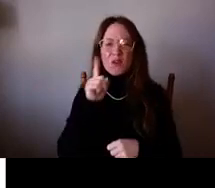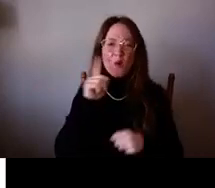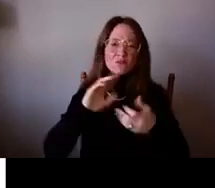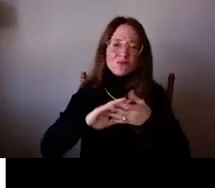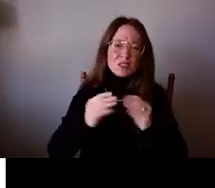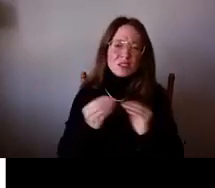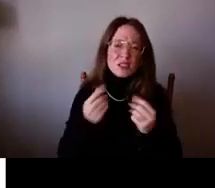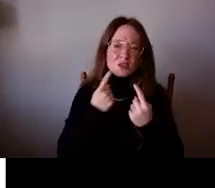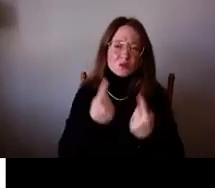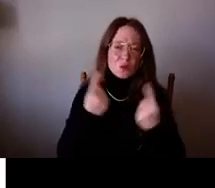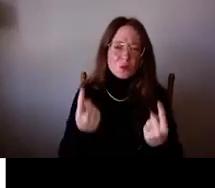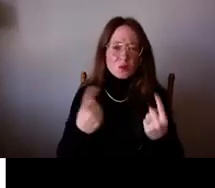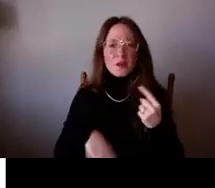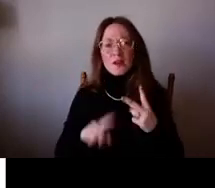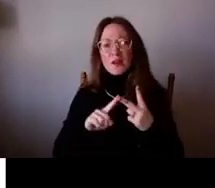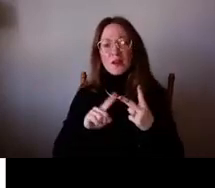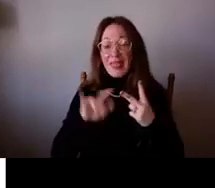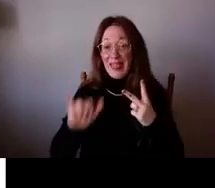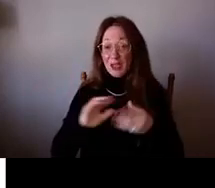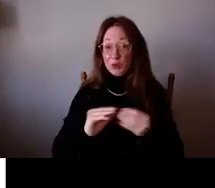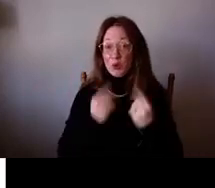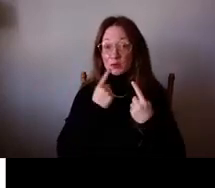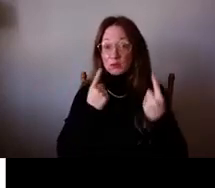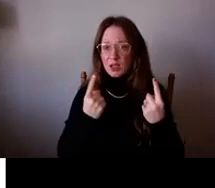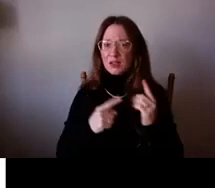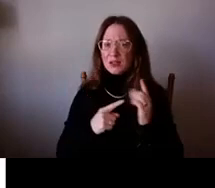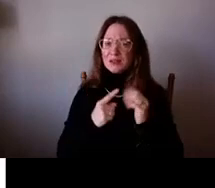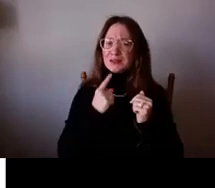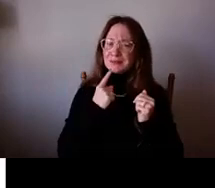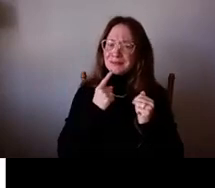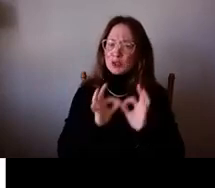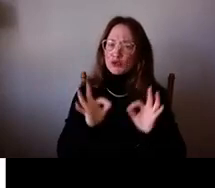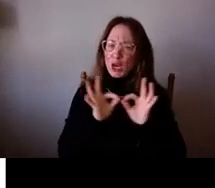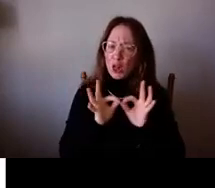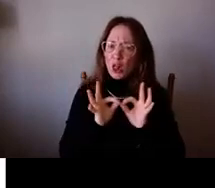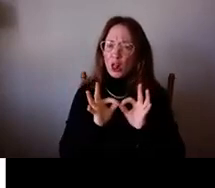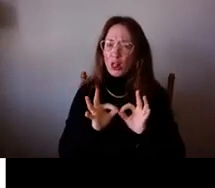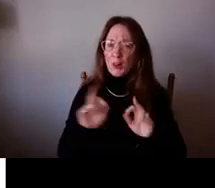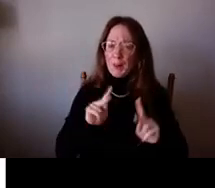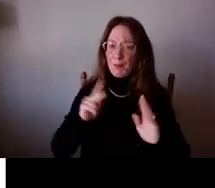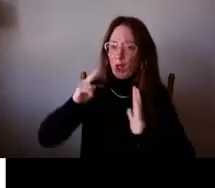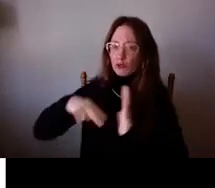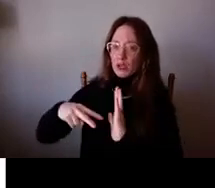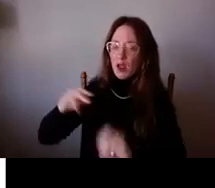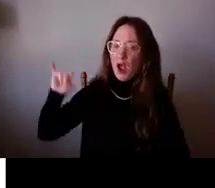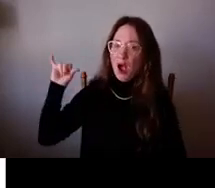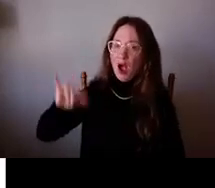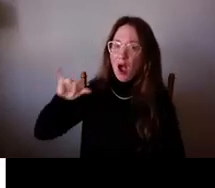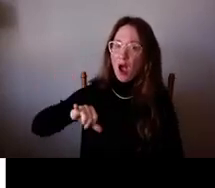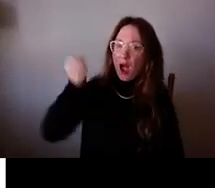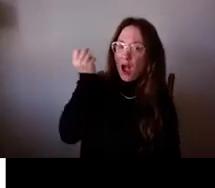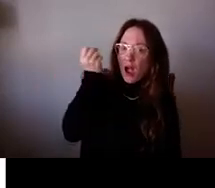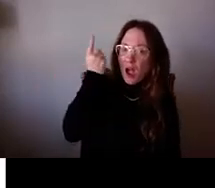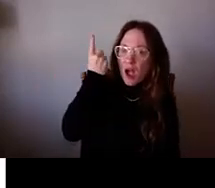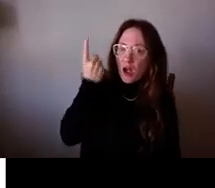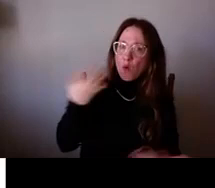success stories are particularly critical to helping people understand what VR does, the services and supports that we provide, and